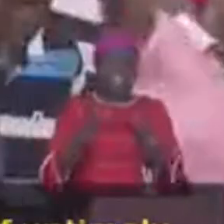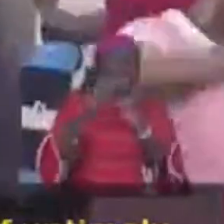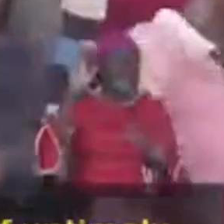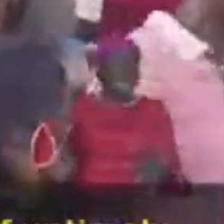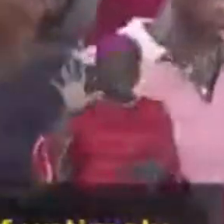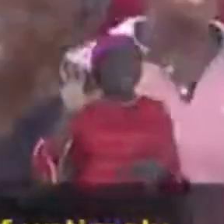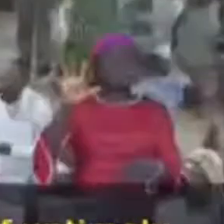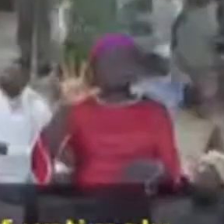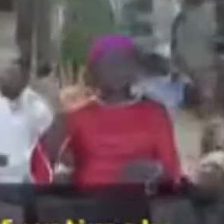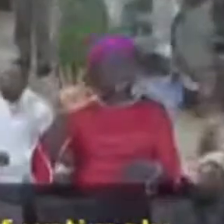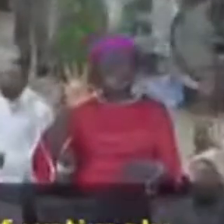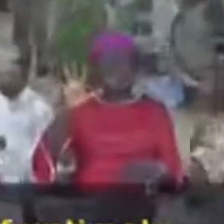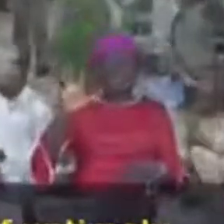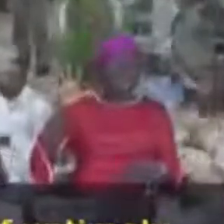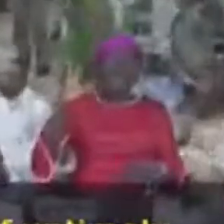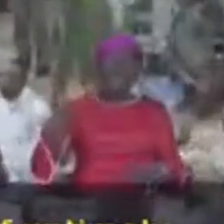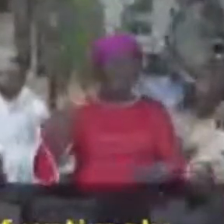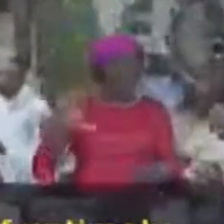Number 5.